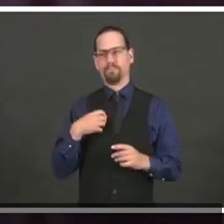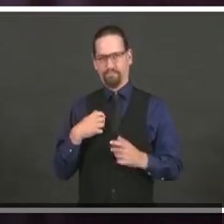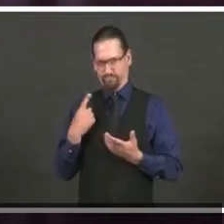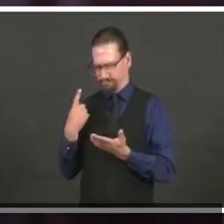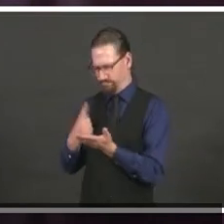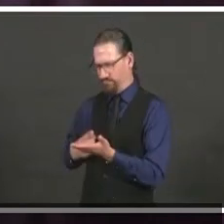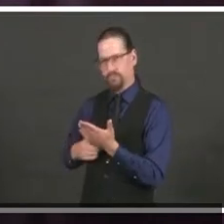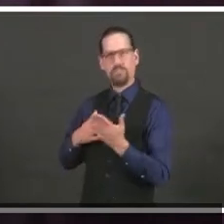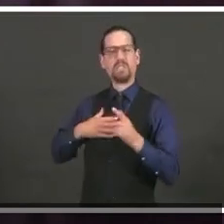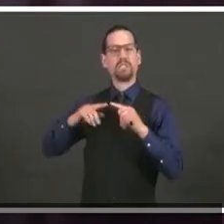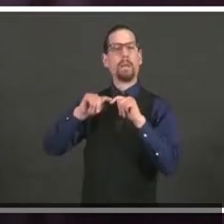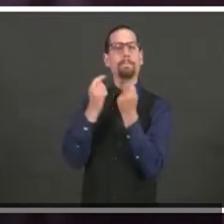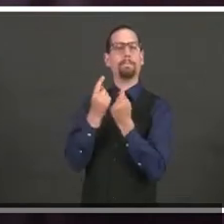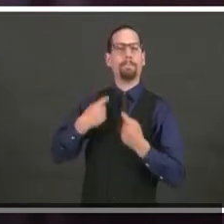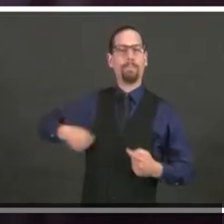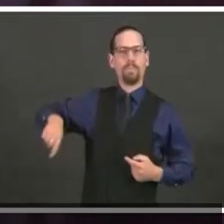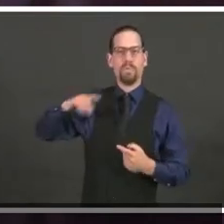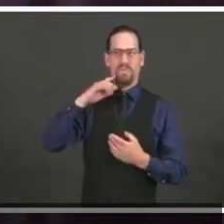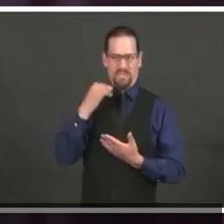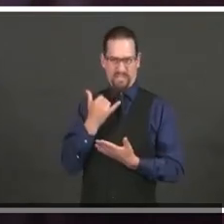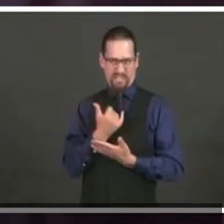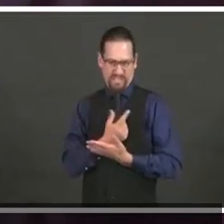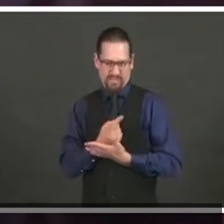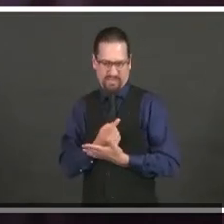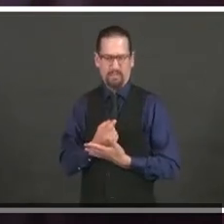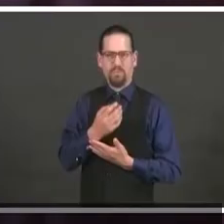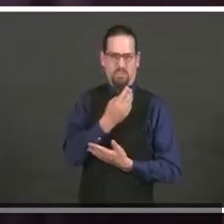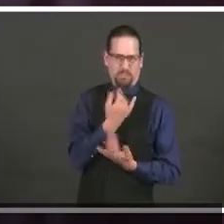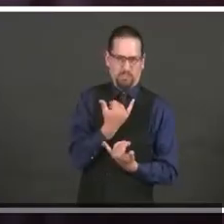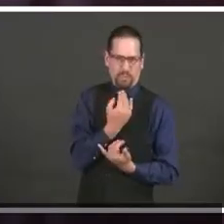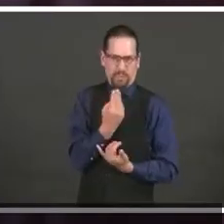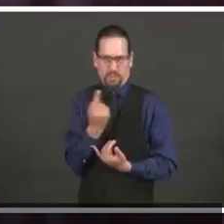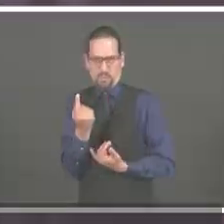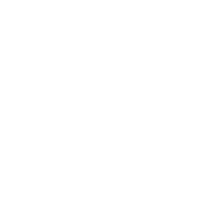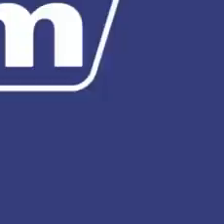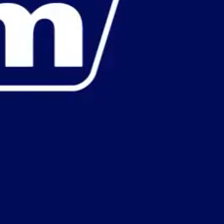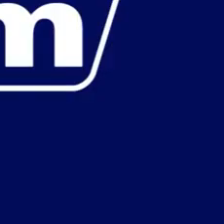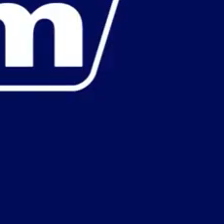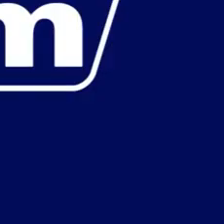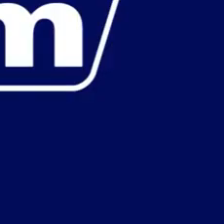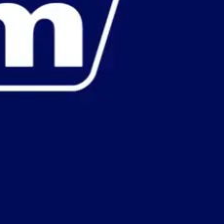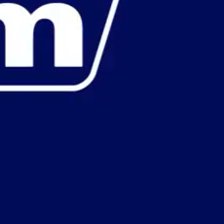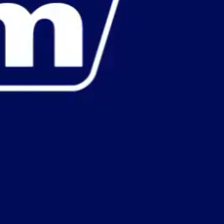been working on it, and we're going to make some changes so that hopefully next weekend will be a little bit smoother.